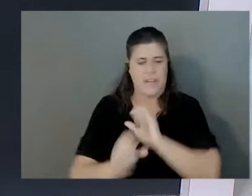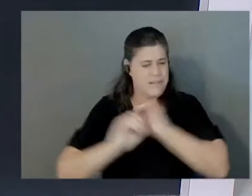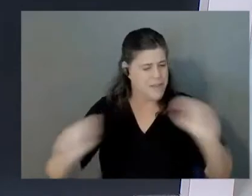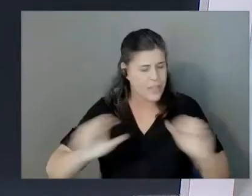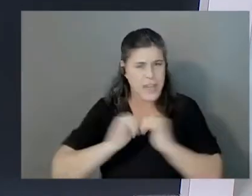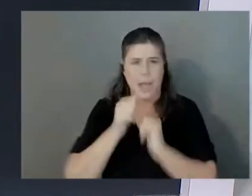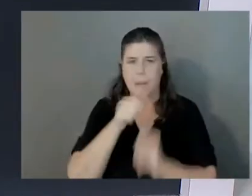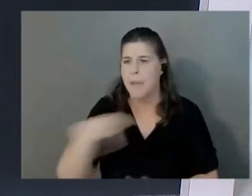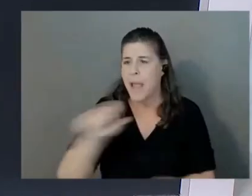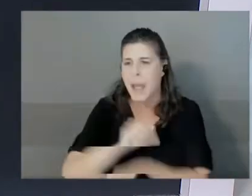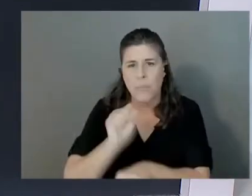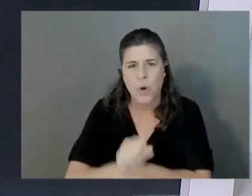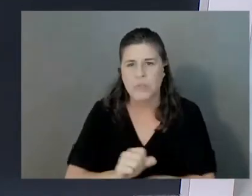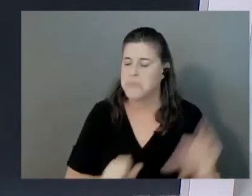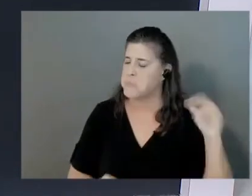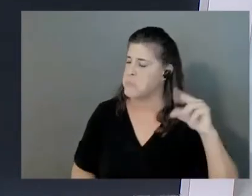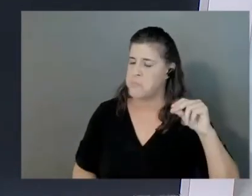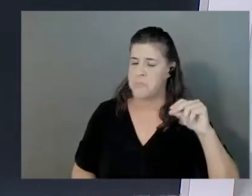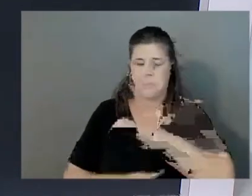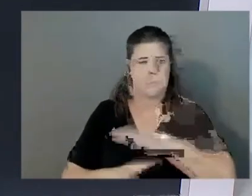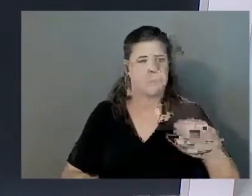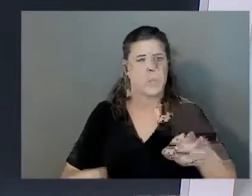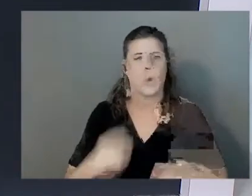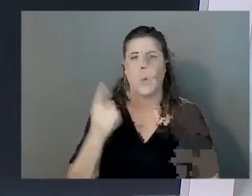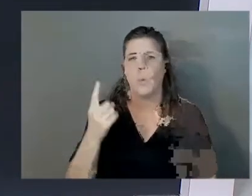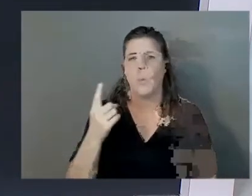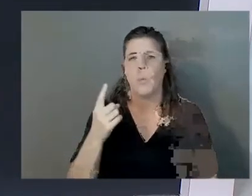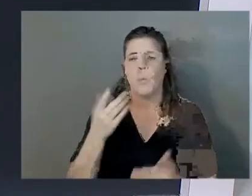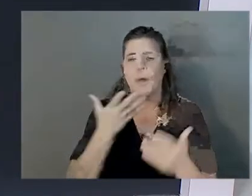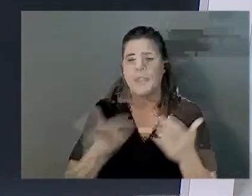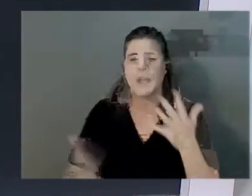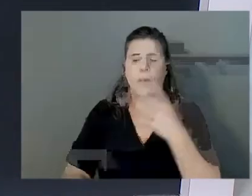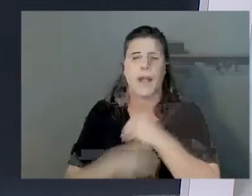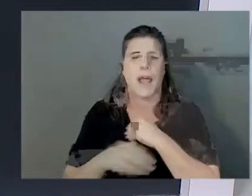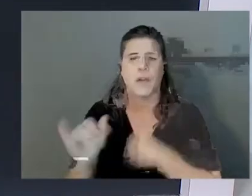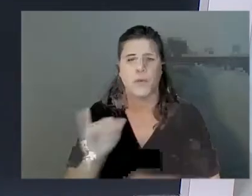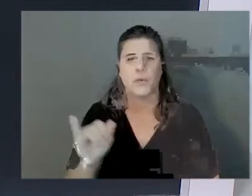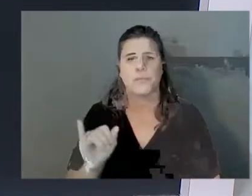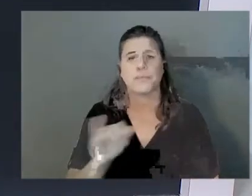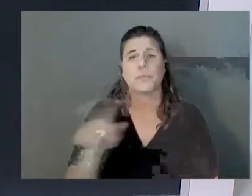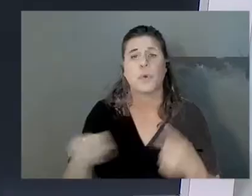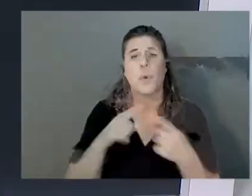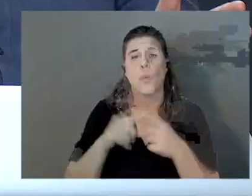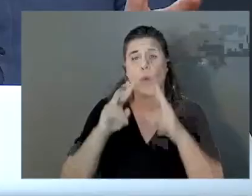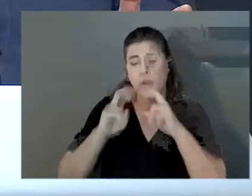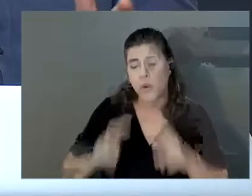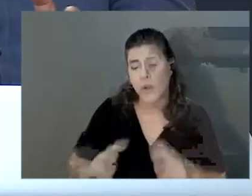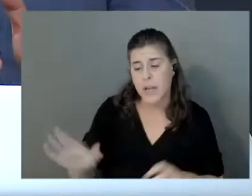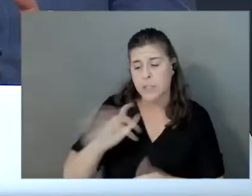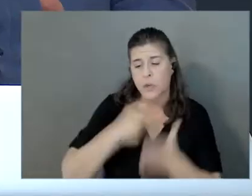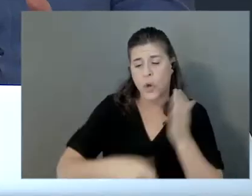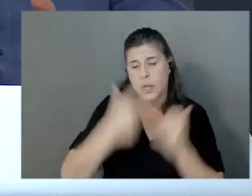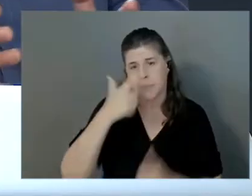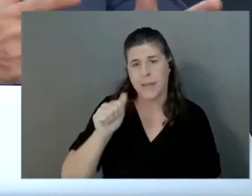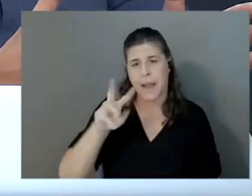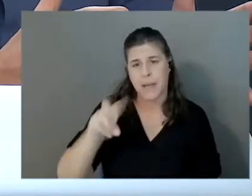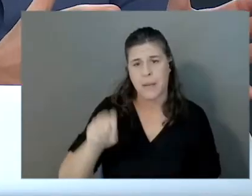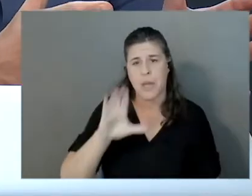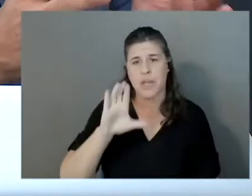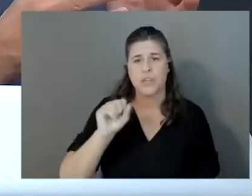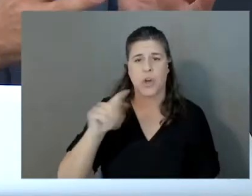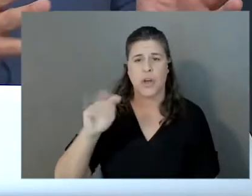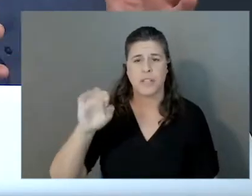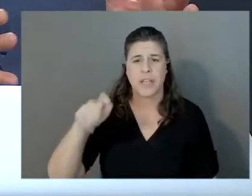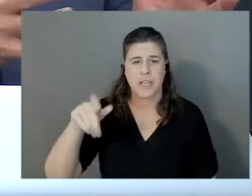works? No, not at all. Just one point I want to add also. When you're analyzing your cost, because AWS Cost Explorer gives you access to your historical